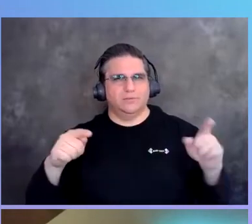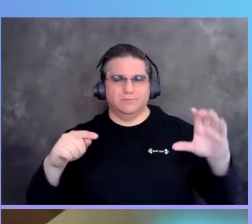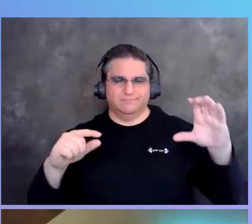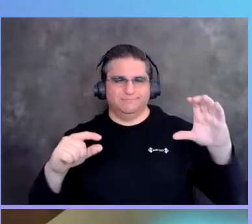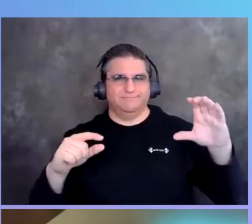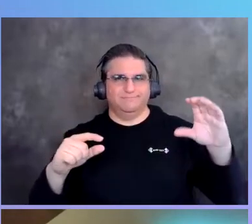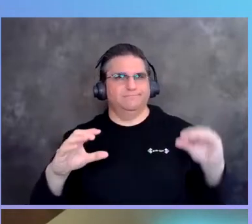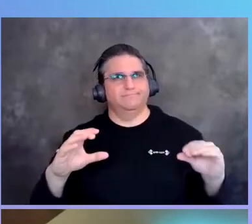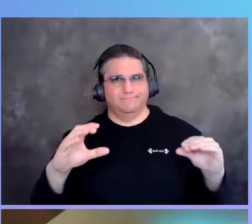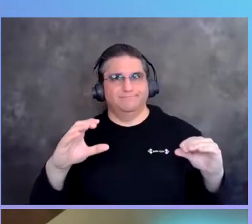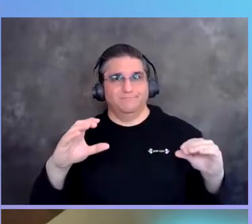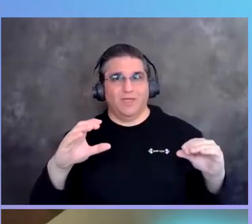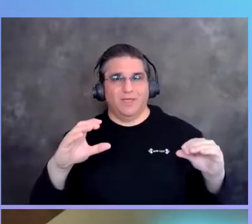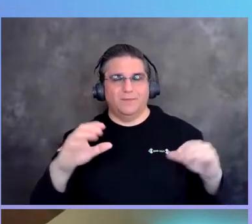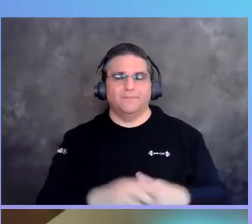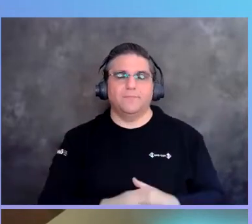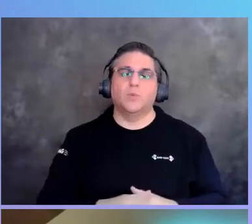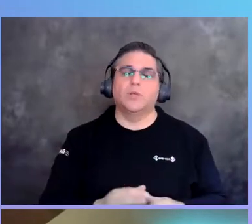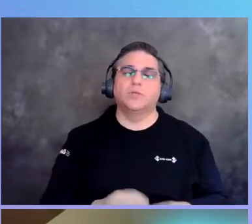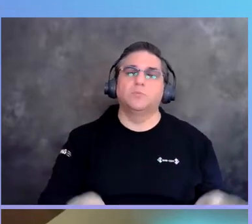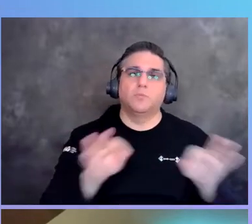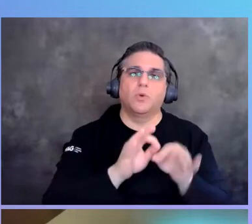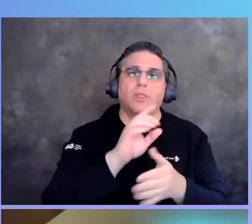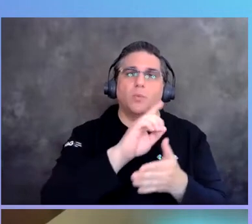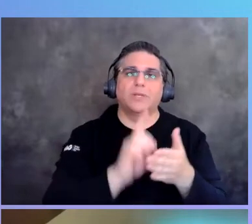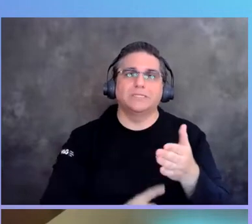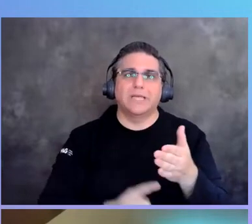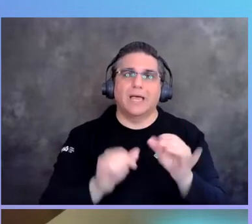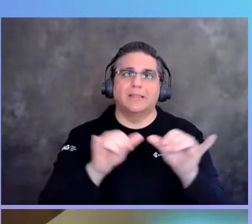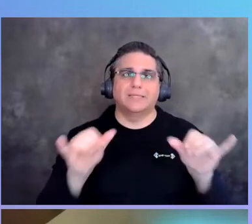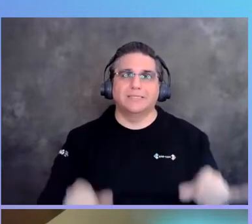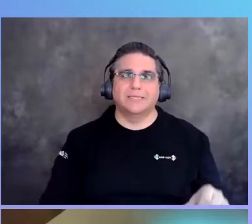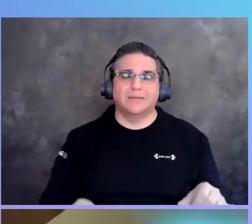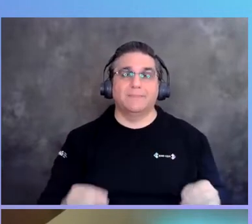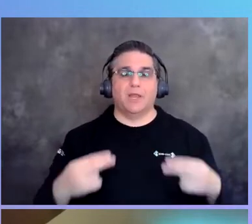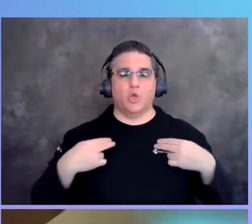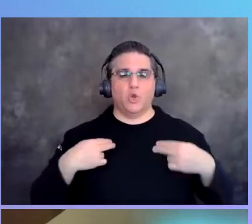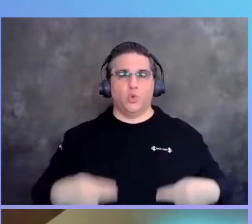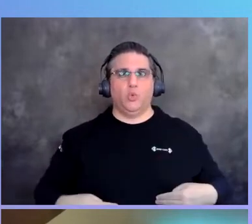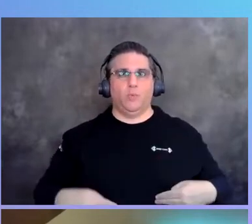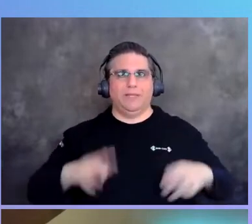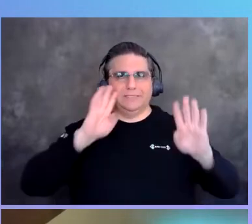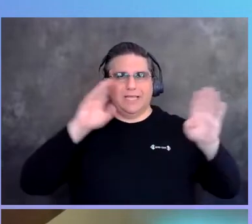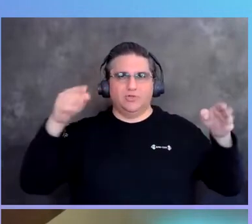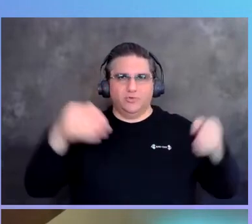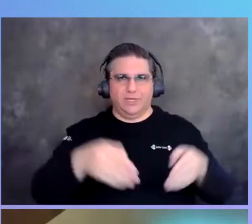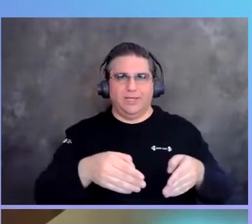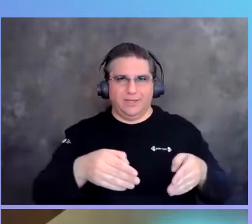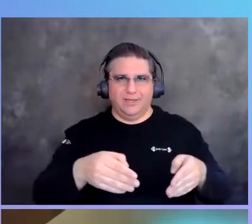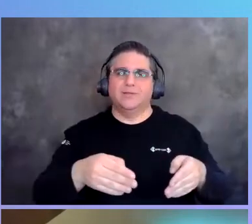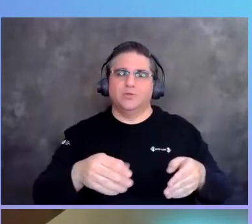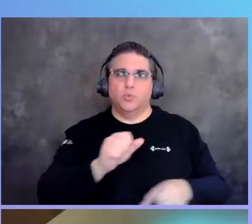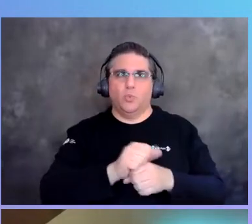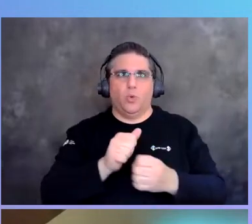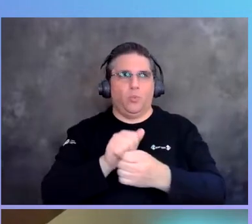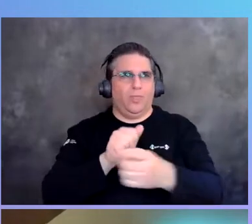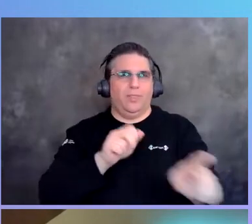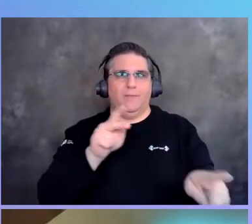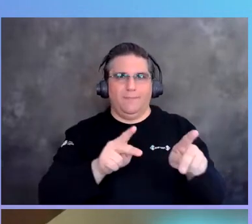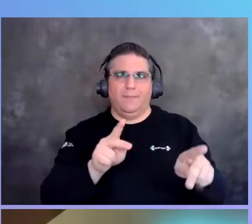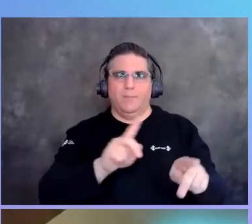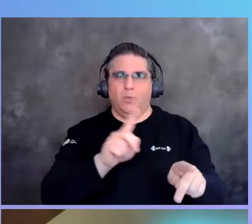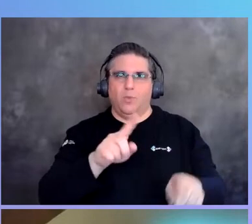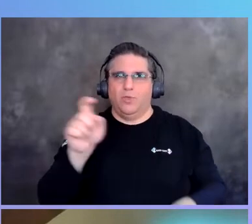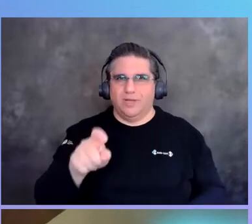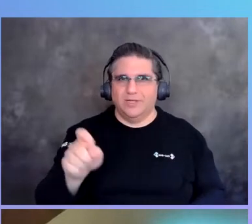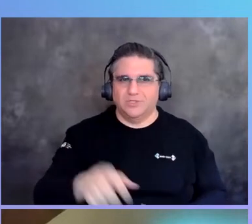so important to design our systems in a way that is human-centric and meet the person where they are at. and with a special